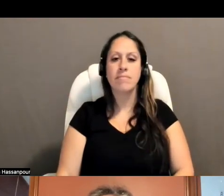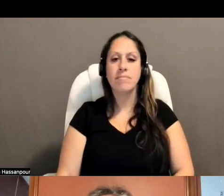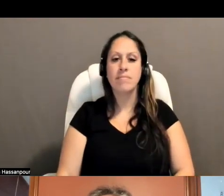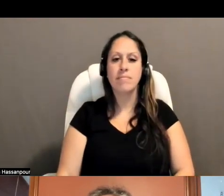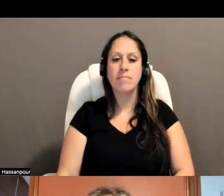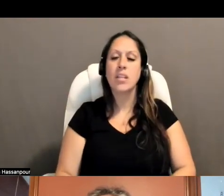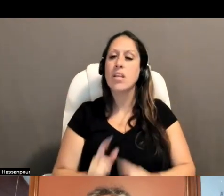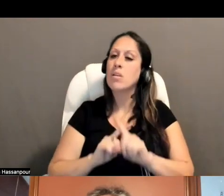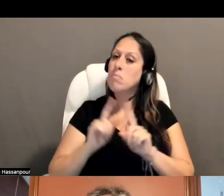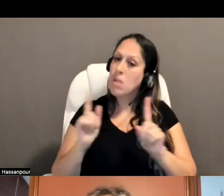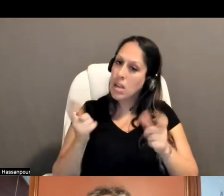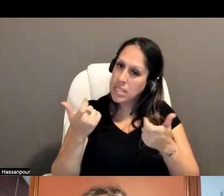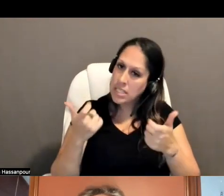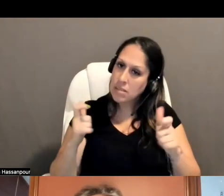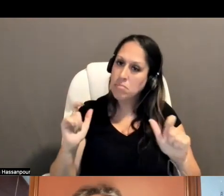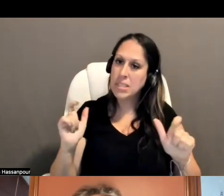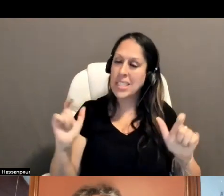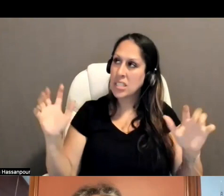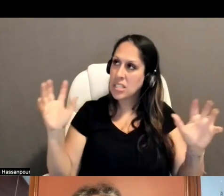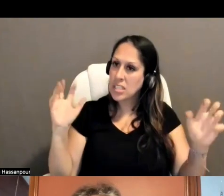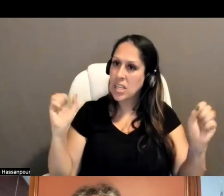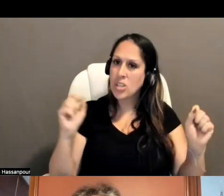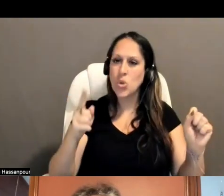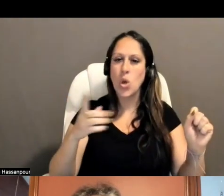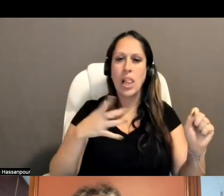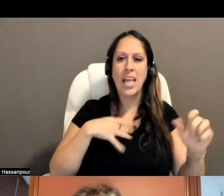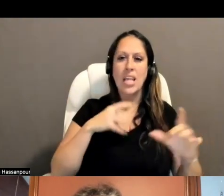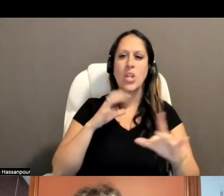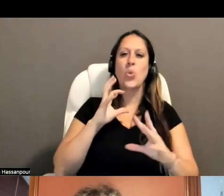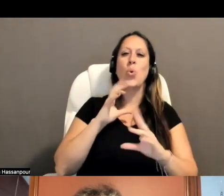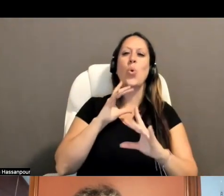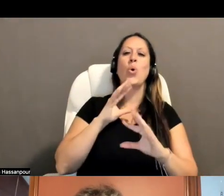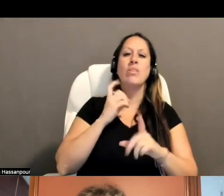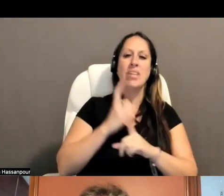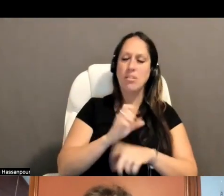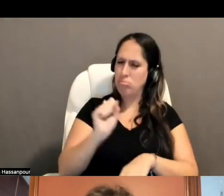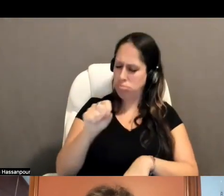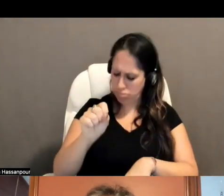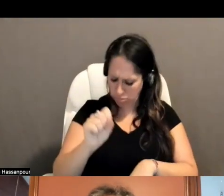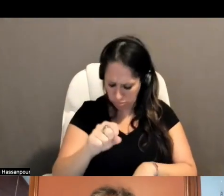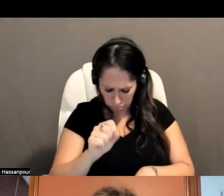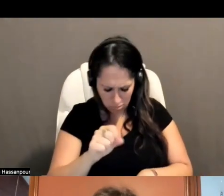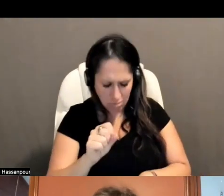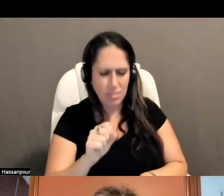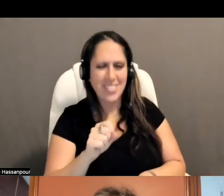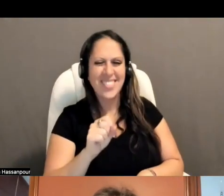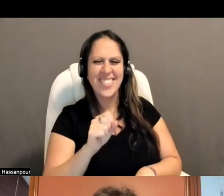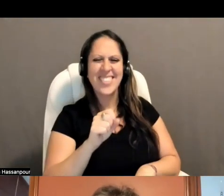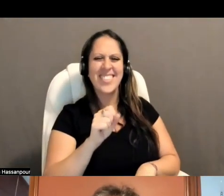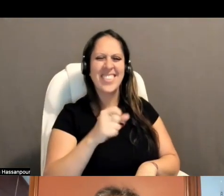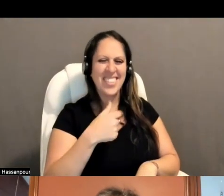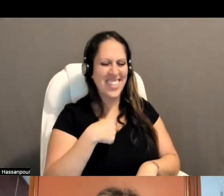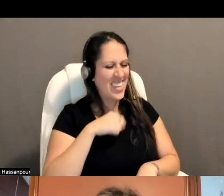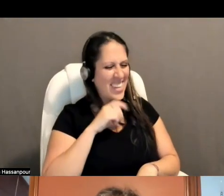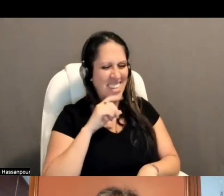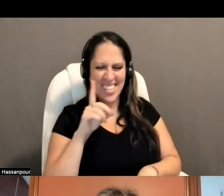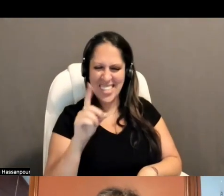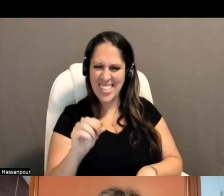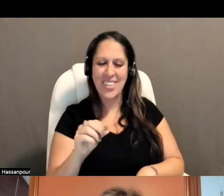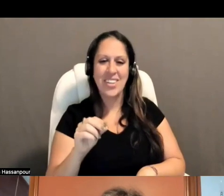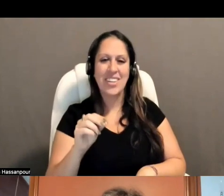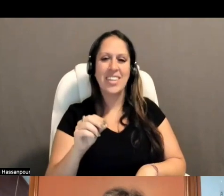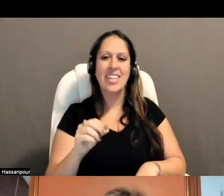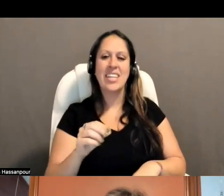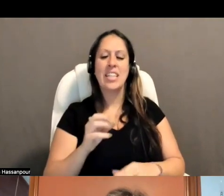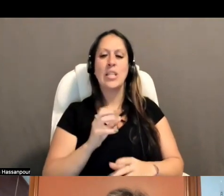But it is a very big and rich sound. You like the horns, don't you? Yes. I do. The